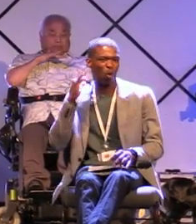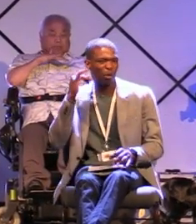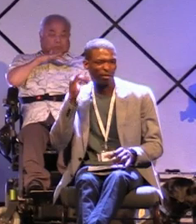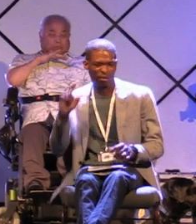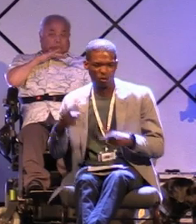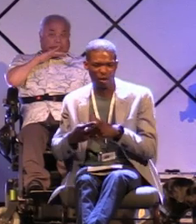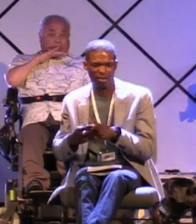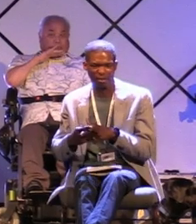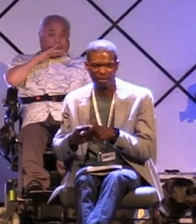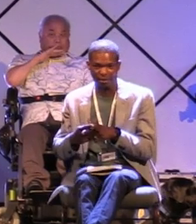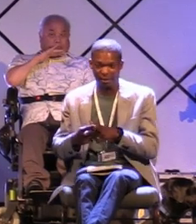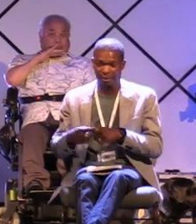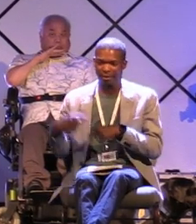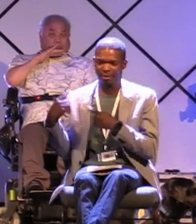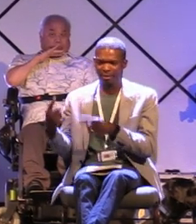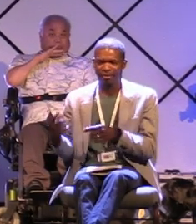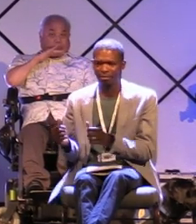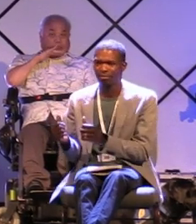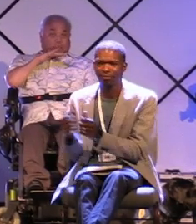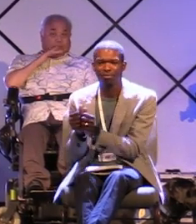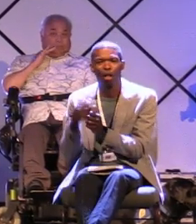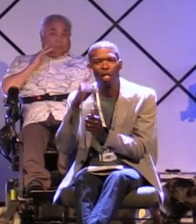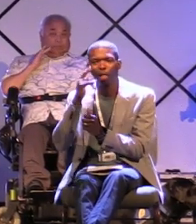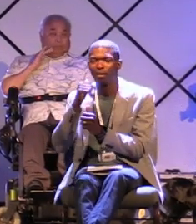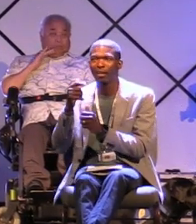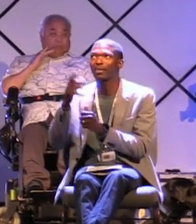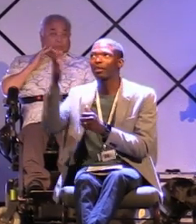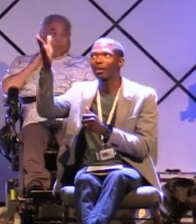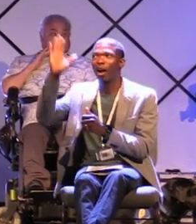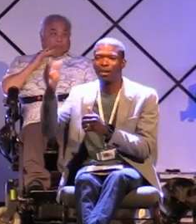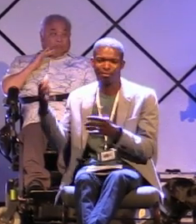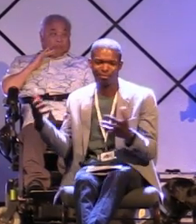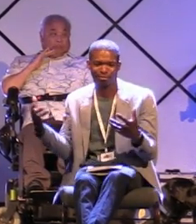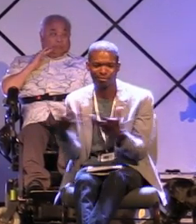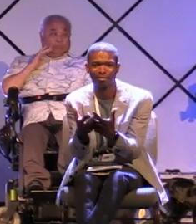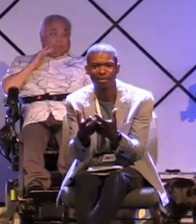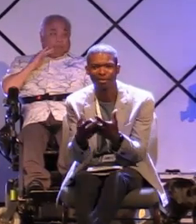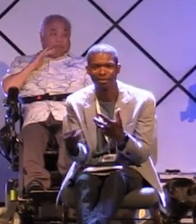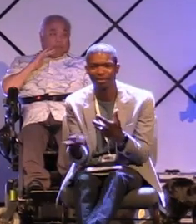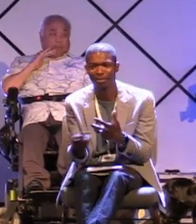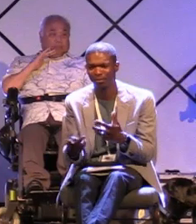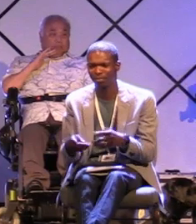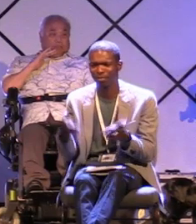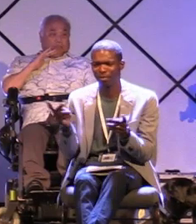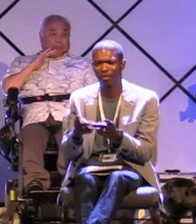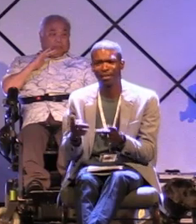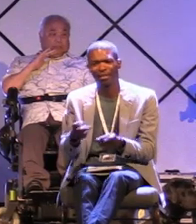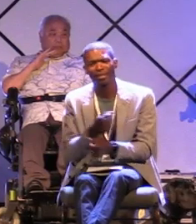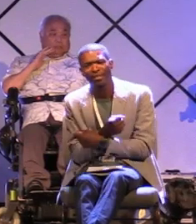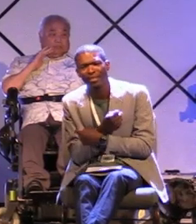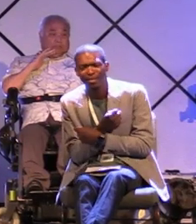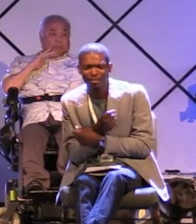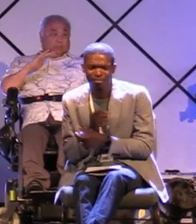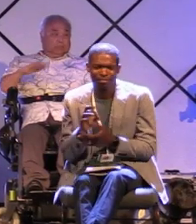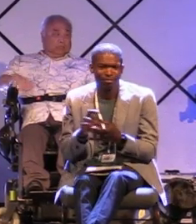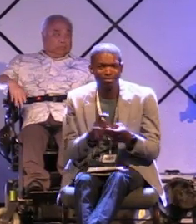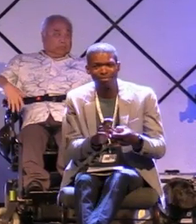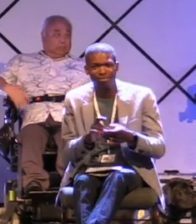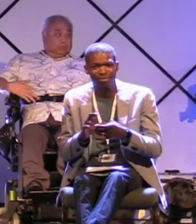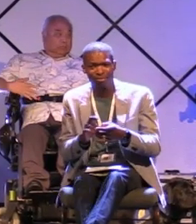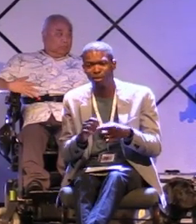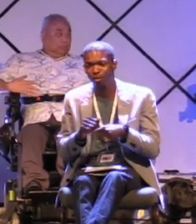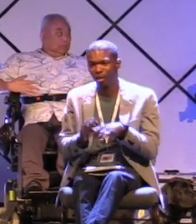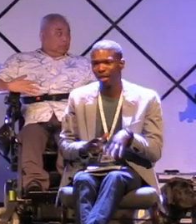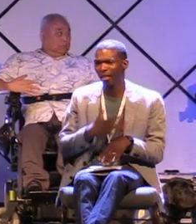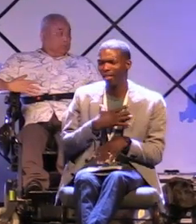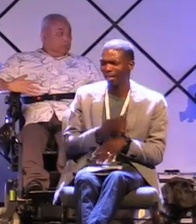by side like a match made in heaven. Hibiki's mellow and focused demeanor is perfect for Lee, and the trainers love seeing them so in stride.